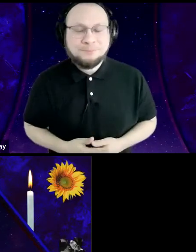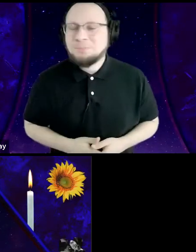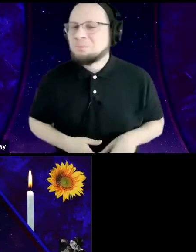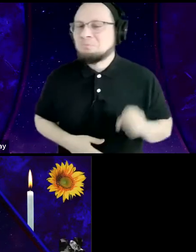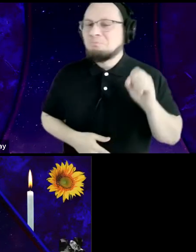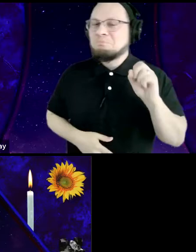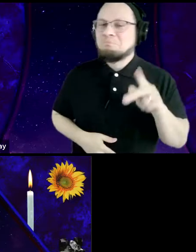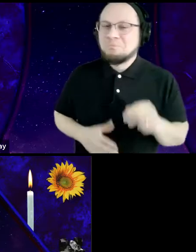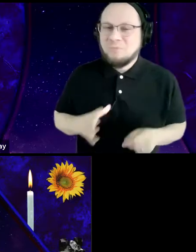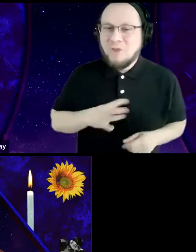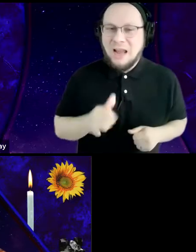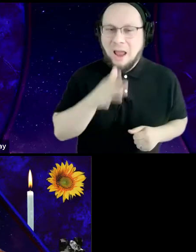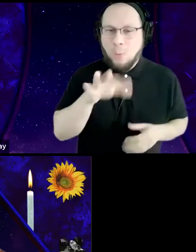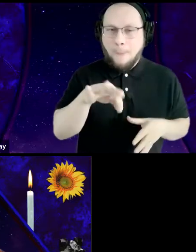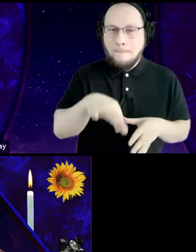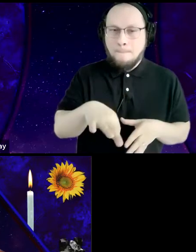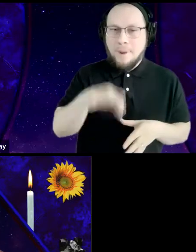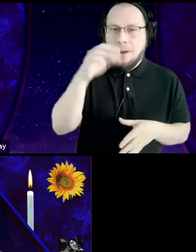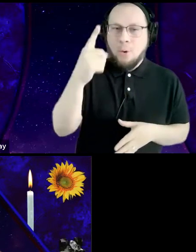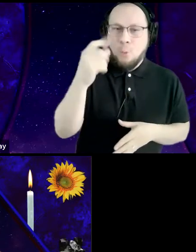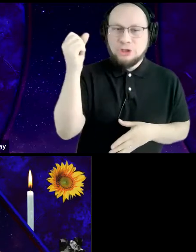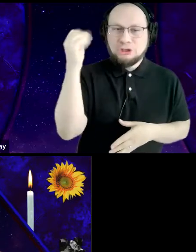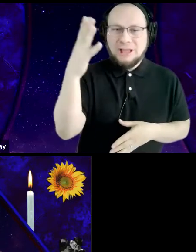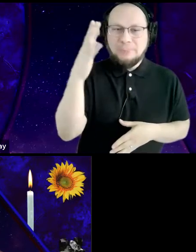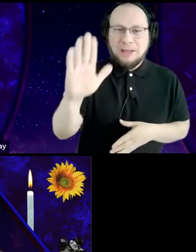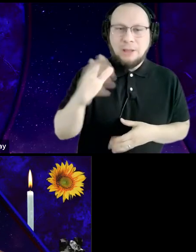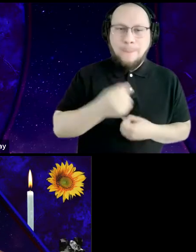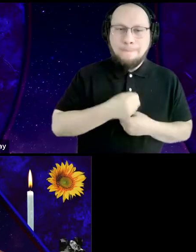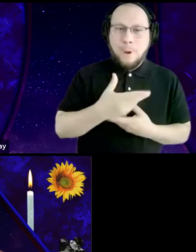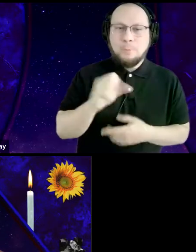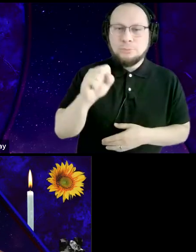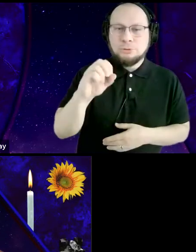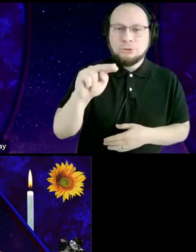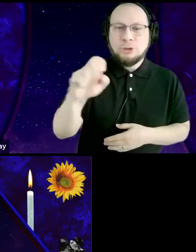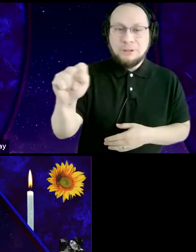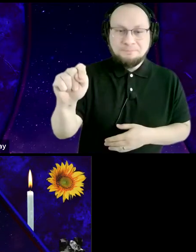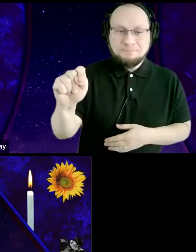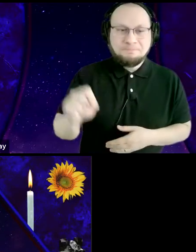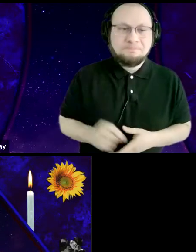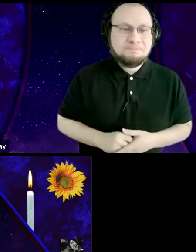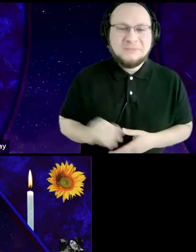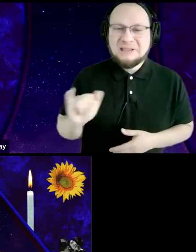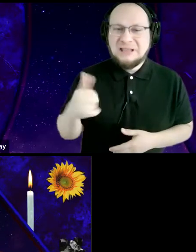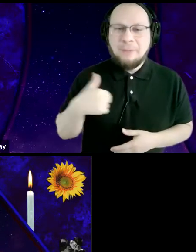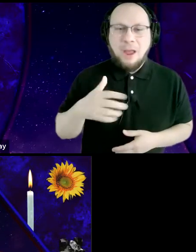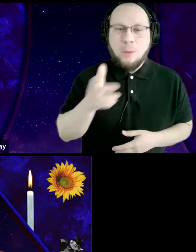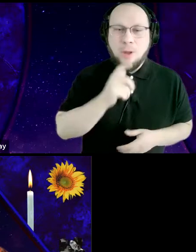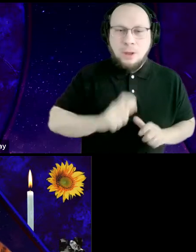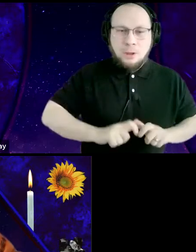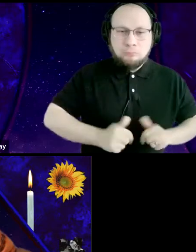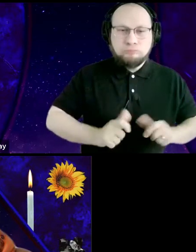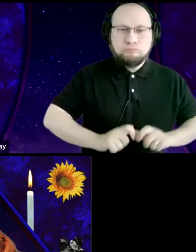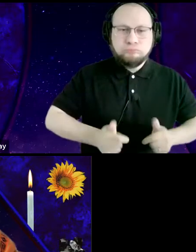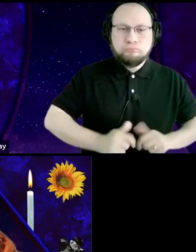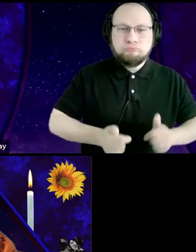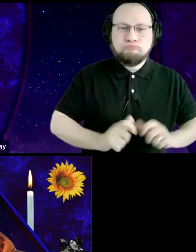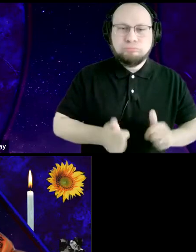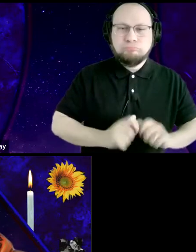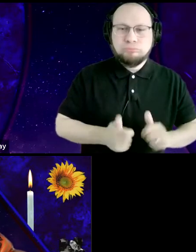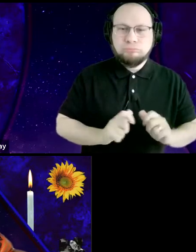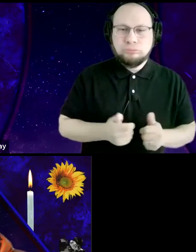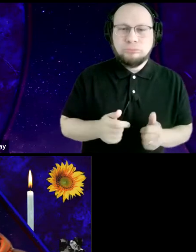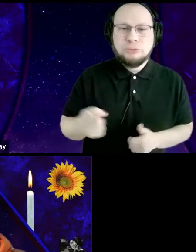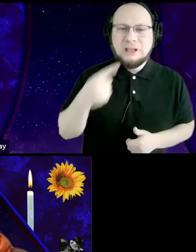little Shakespeare sonnet. So I'm going to do the same thing with our deck of sonnets. I am just cutting the